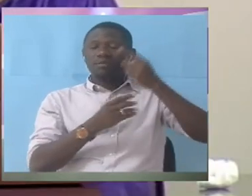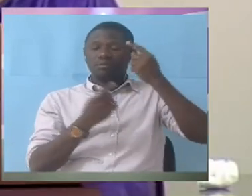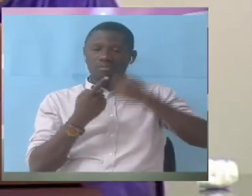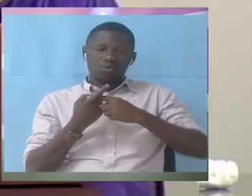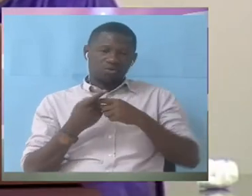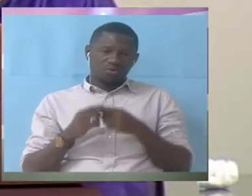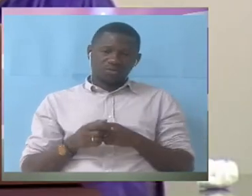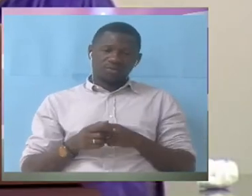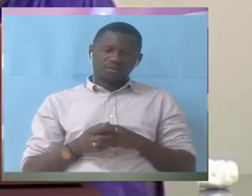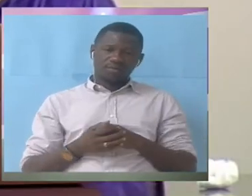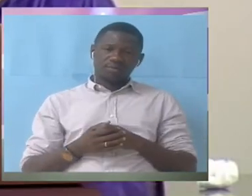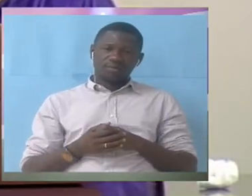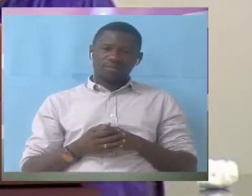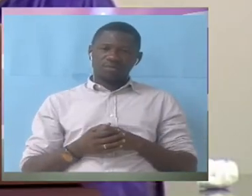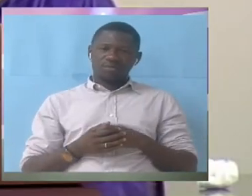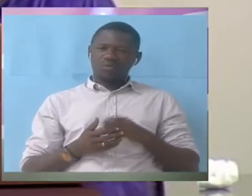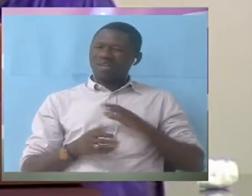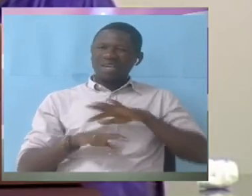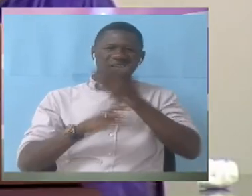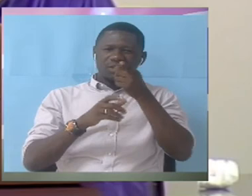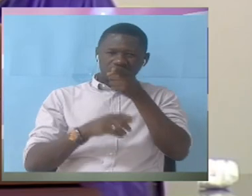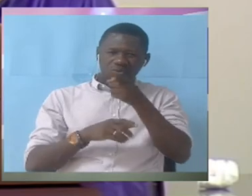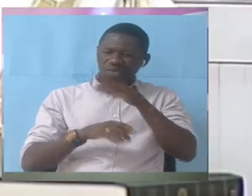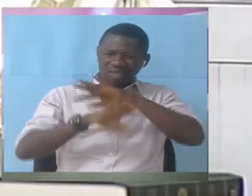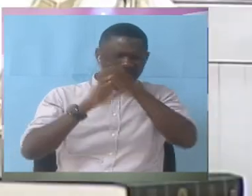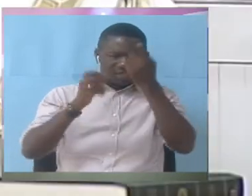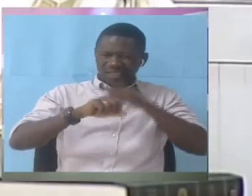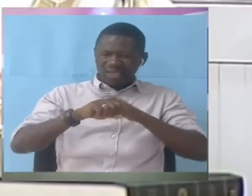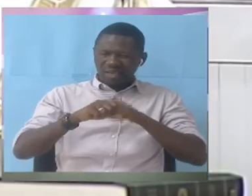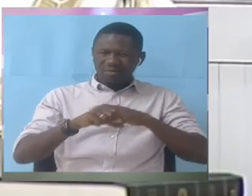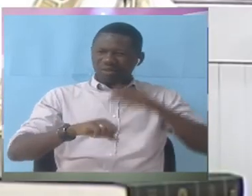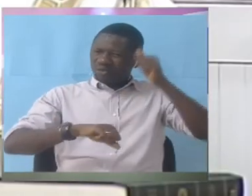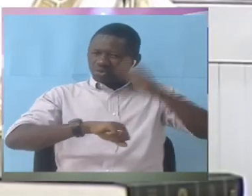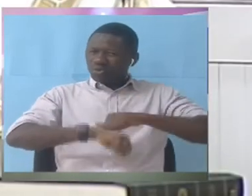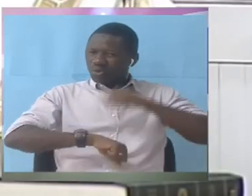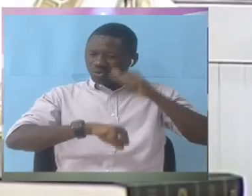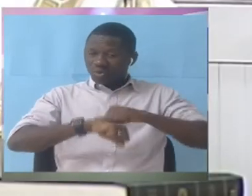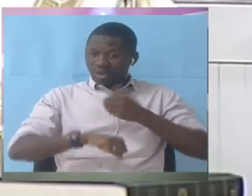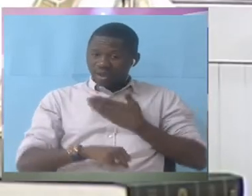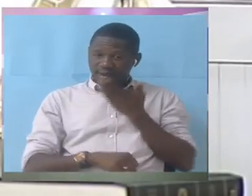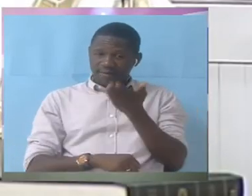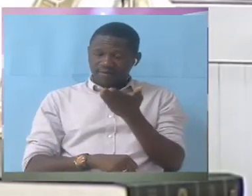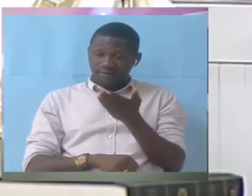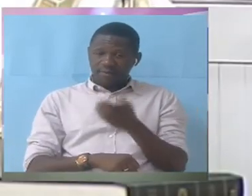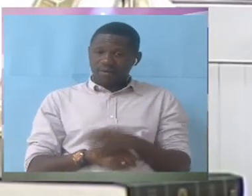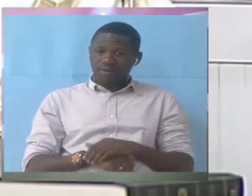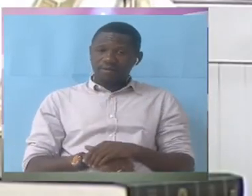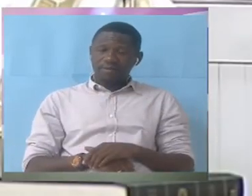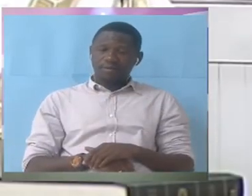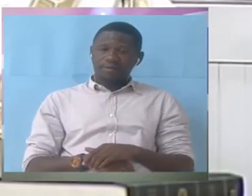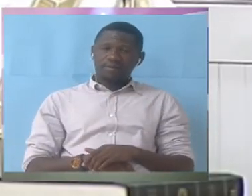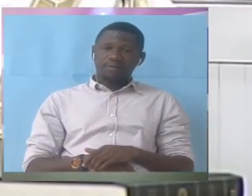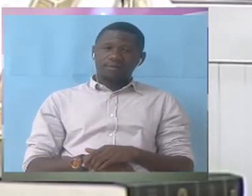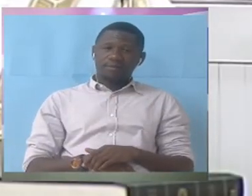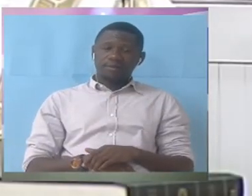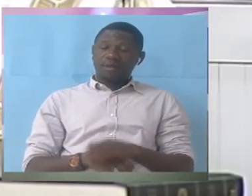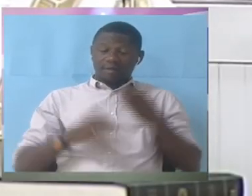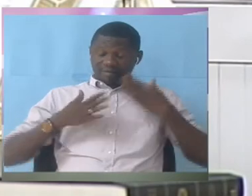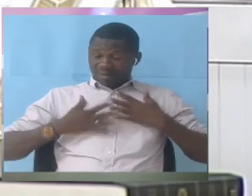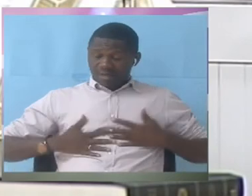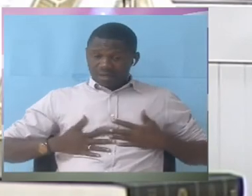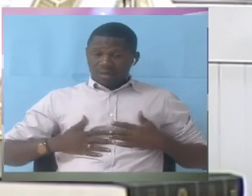tortured physically no mentally yes laaj ne ko na amna ben jamono bo xamne metital nañ ko